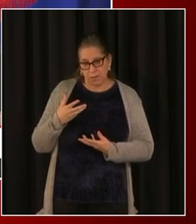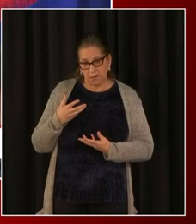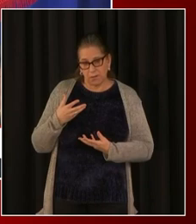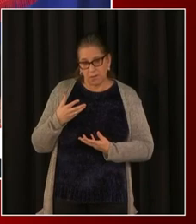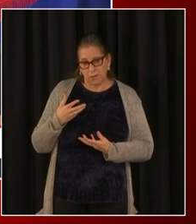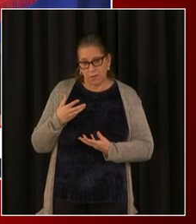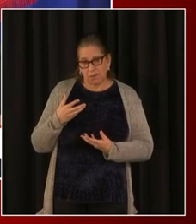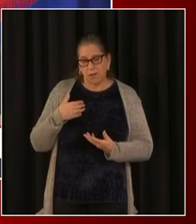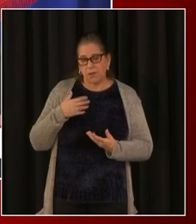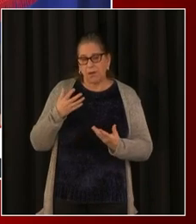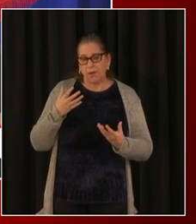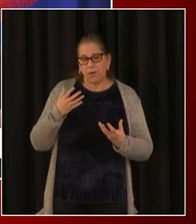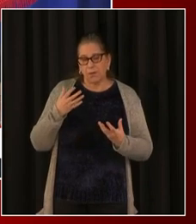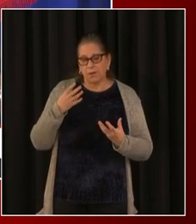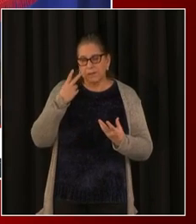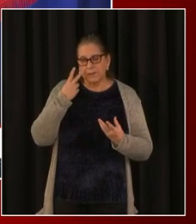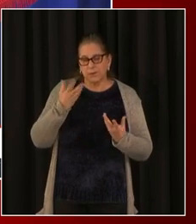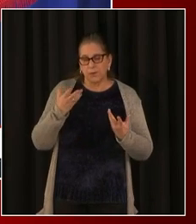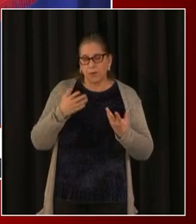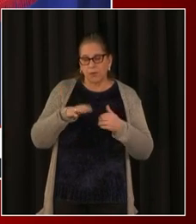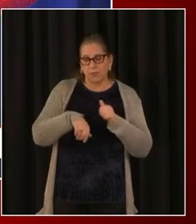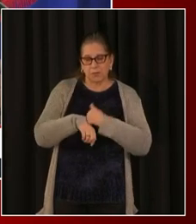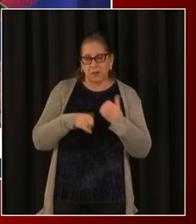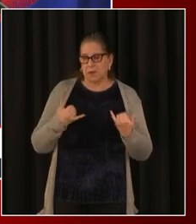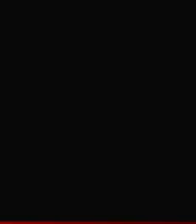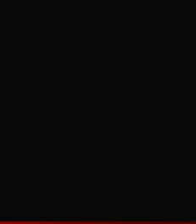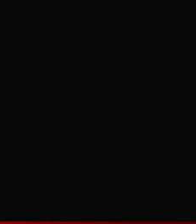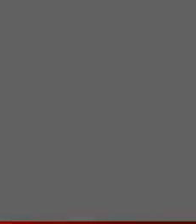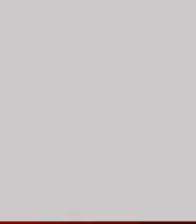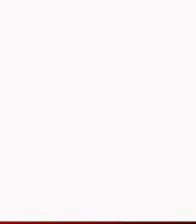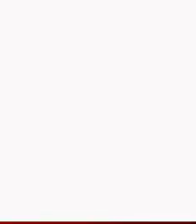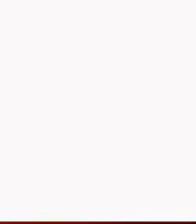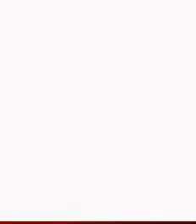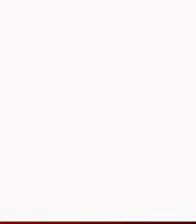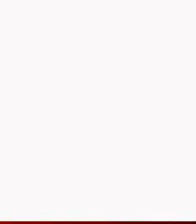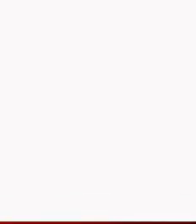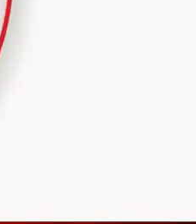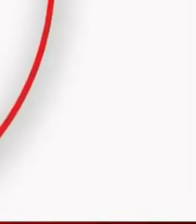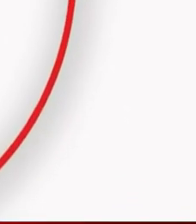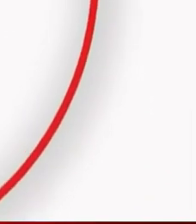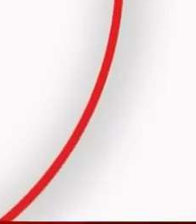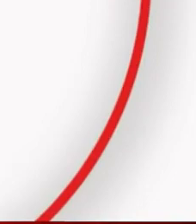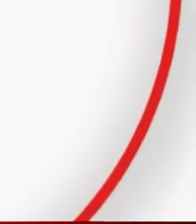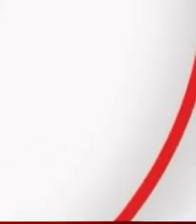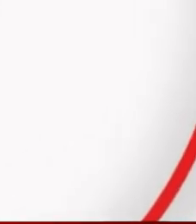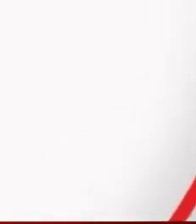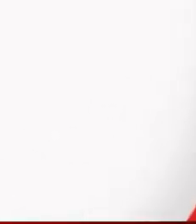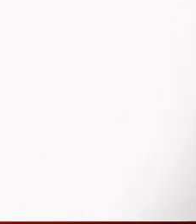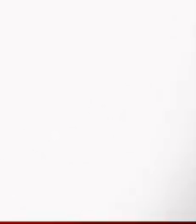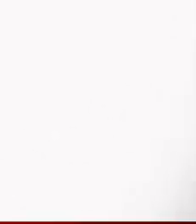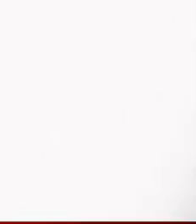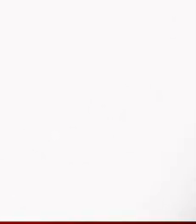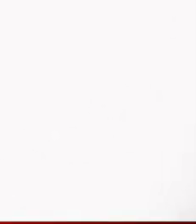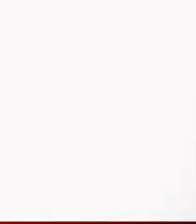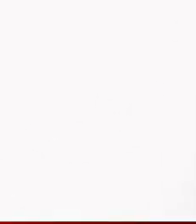them. But that's all I can say now. Thank you, everybody. Thank you.